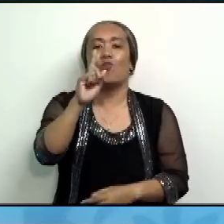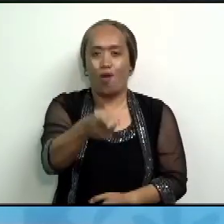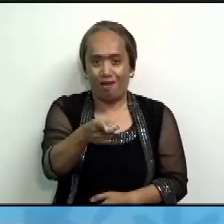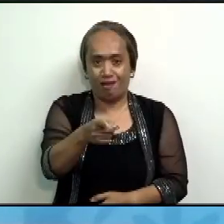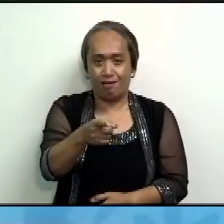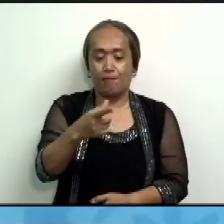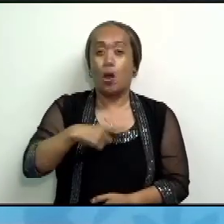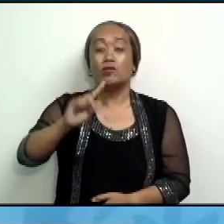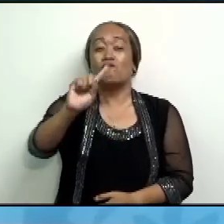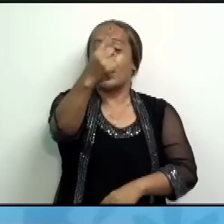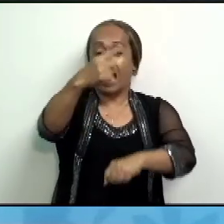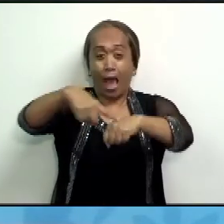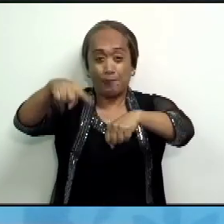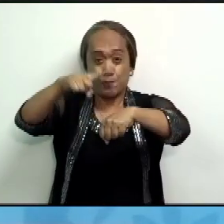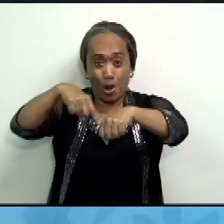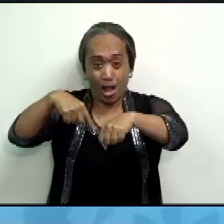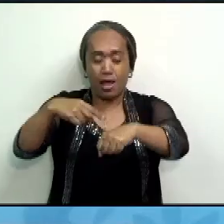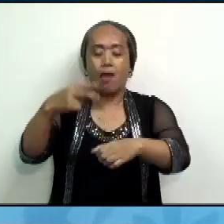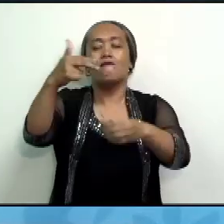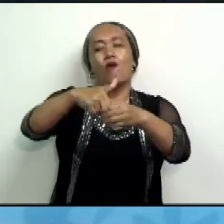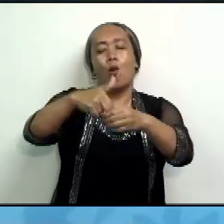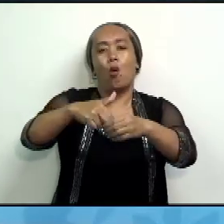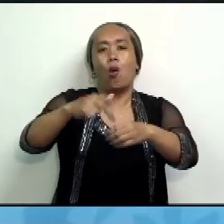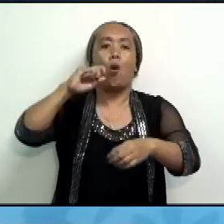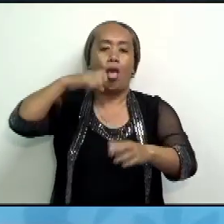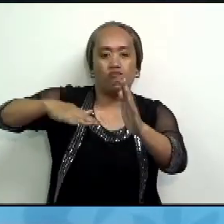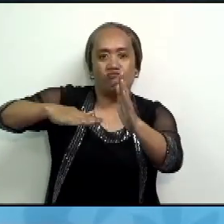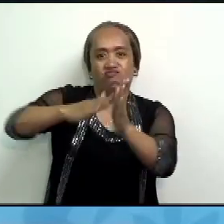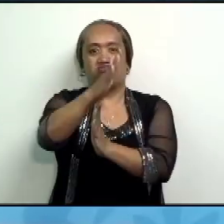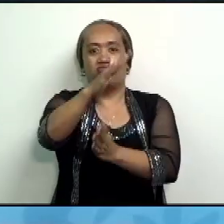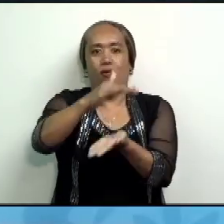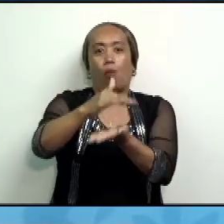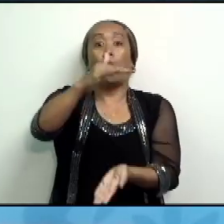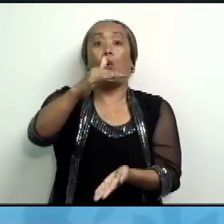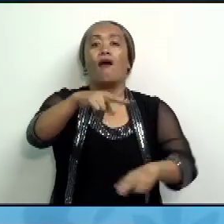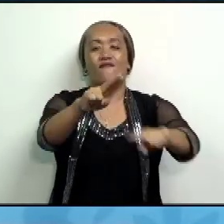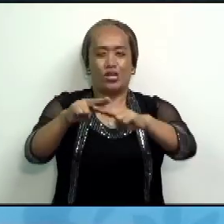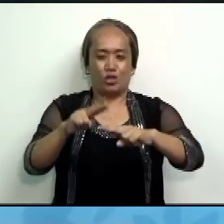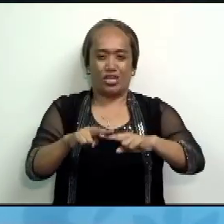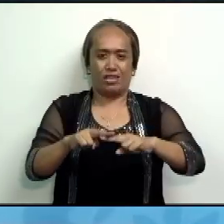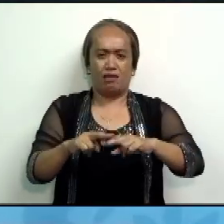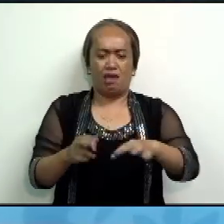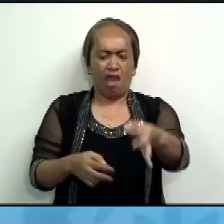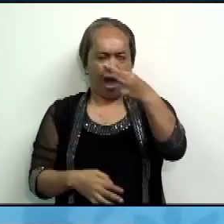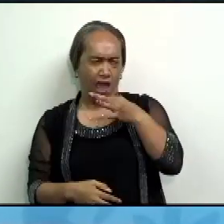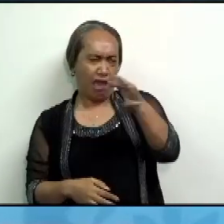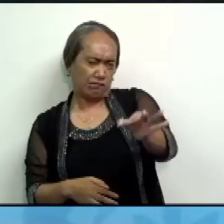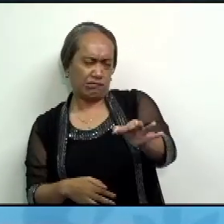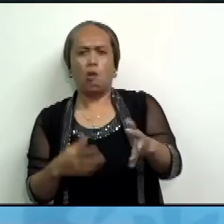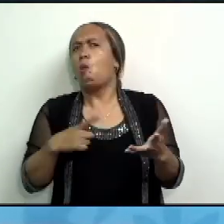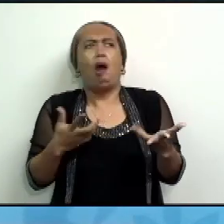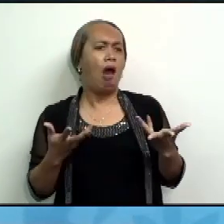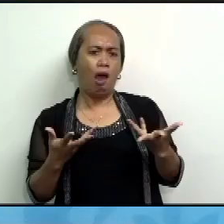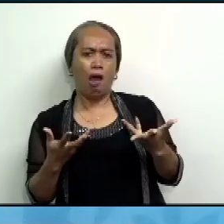On the 1st of April, fuel prices increased in Fiji. You may ask, why